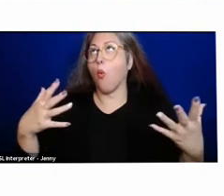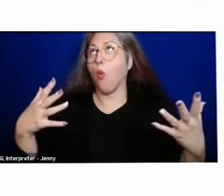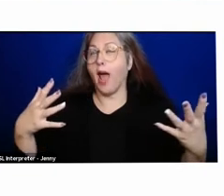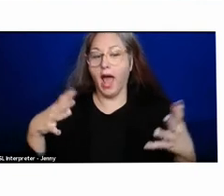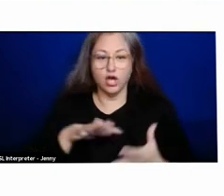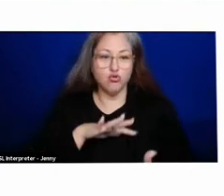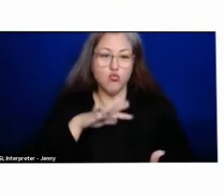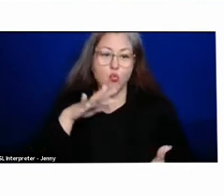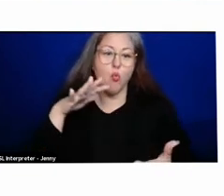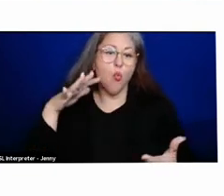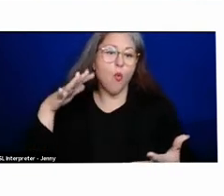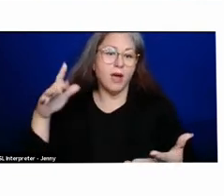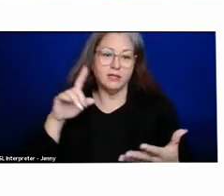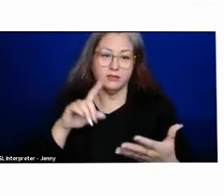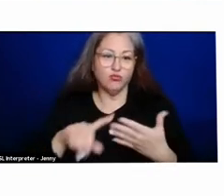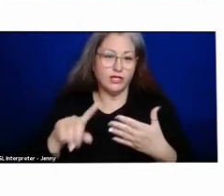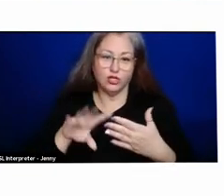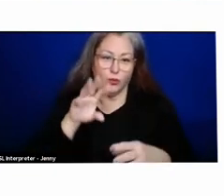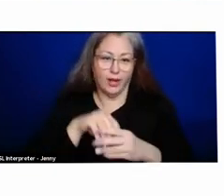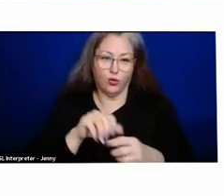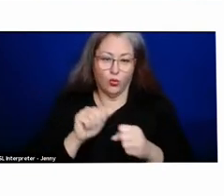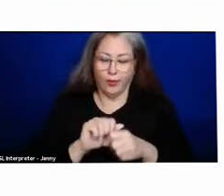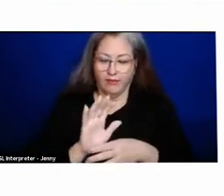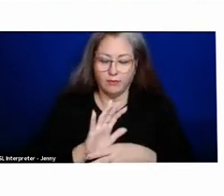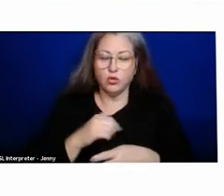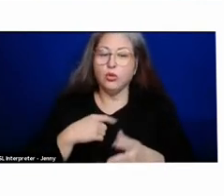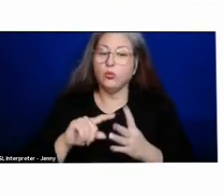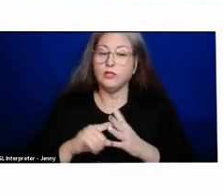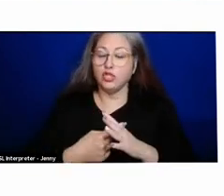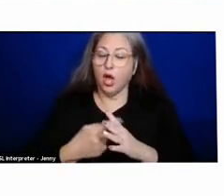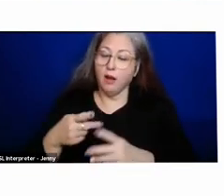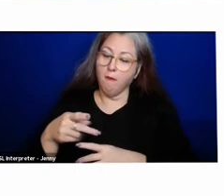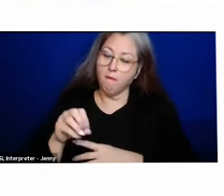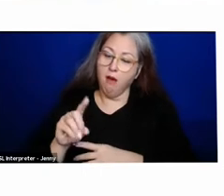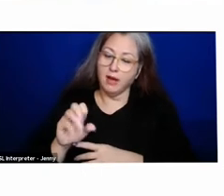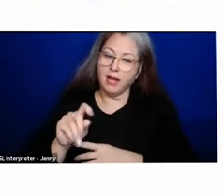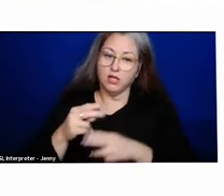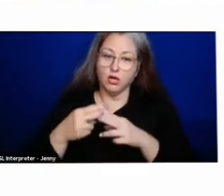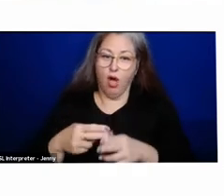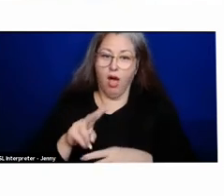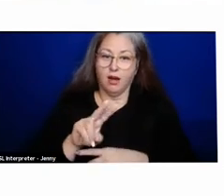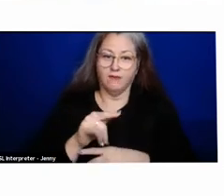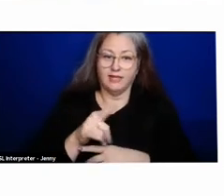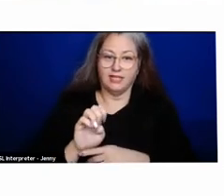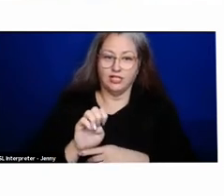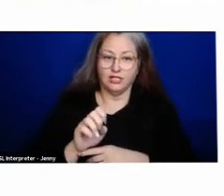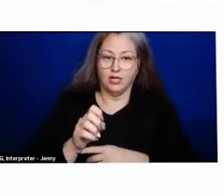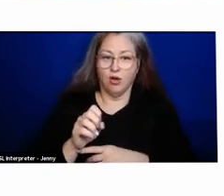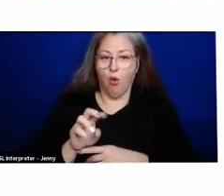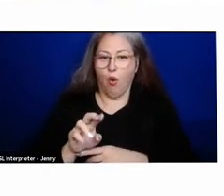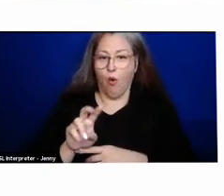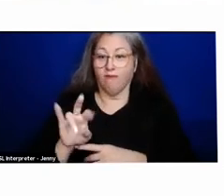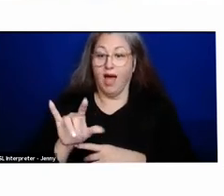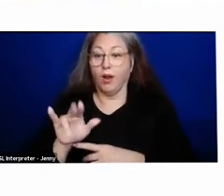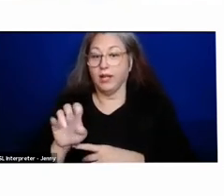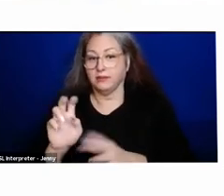be able to include in the film. So we started making a podcast called Vintage or Violence.